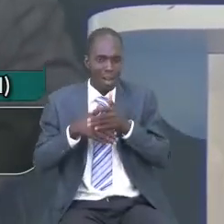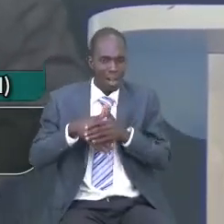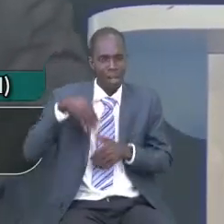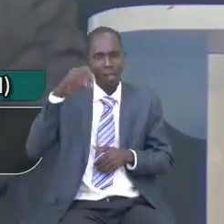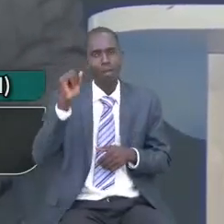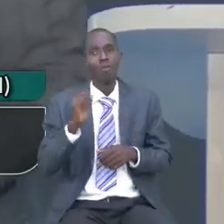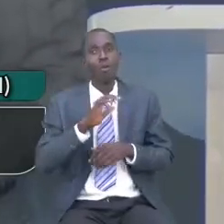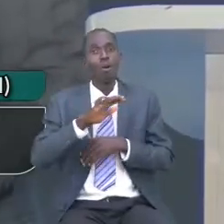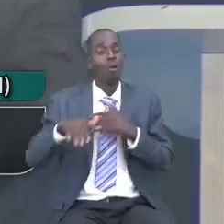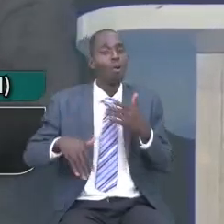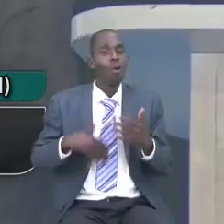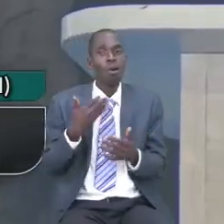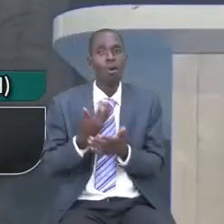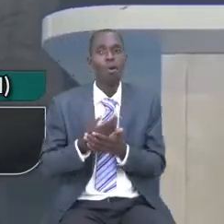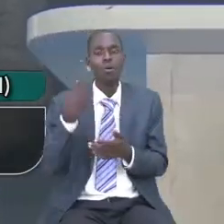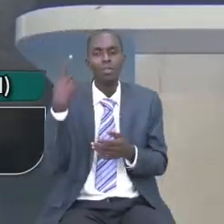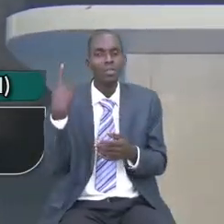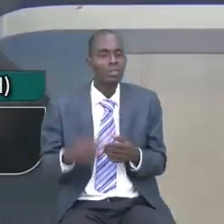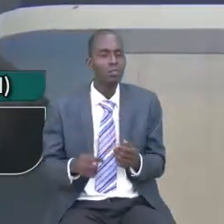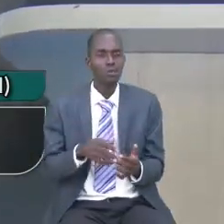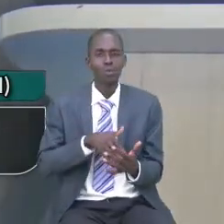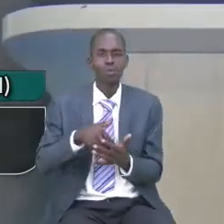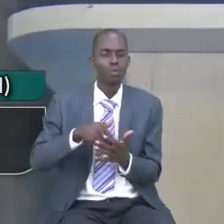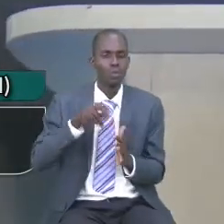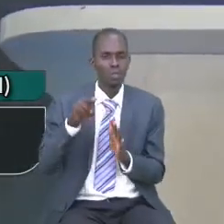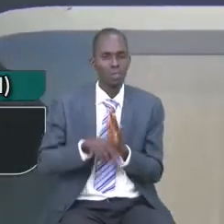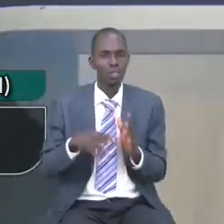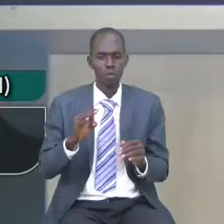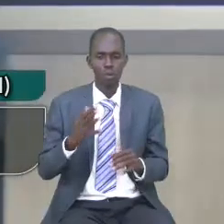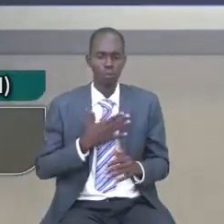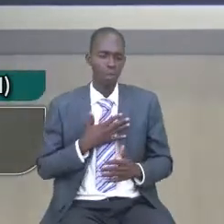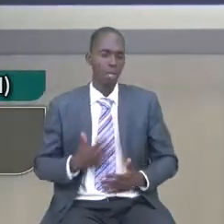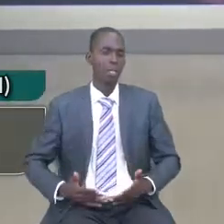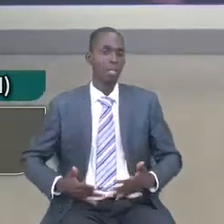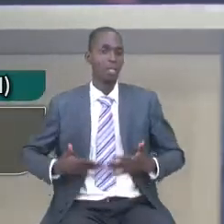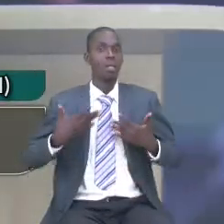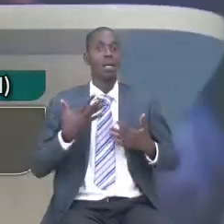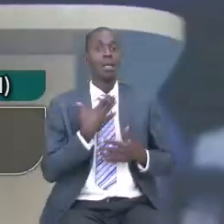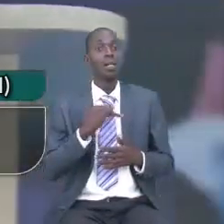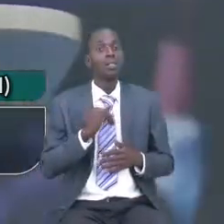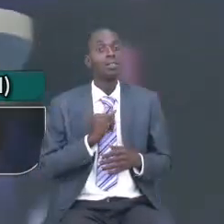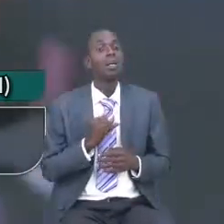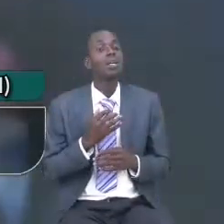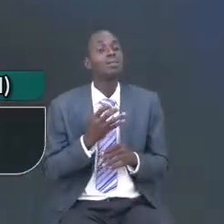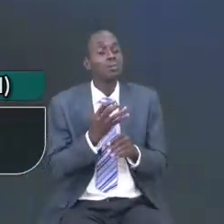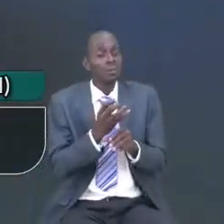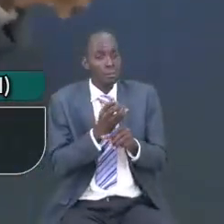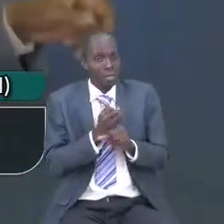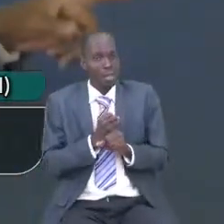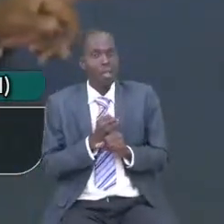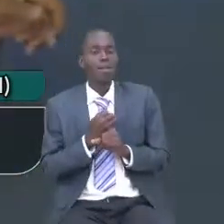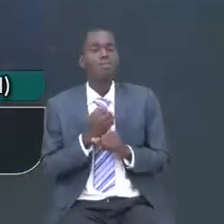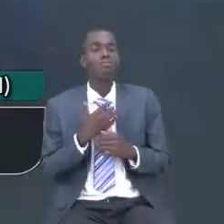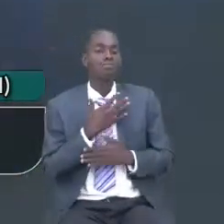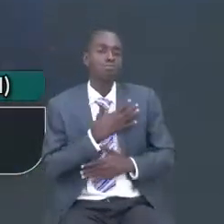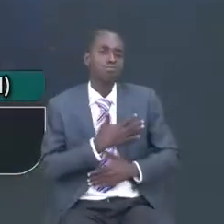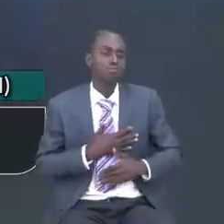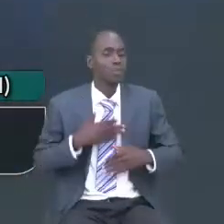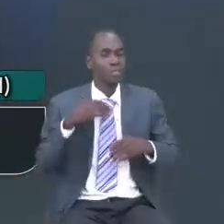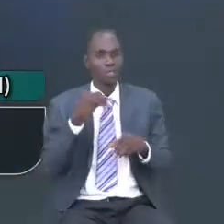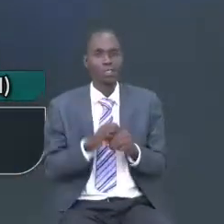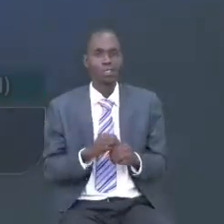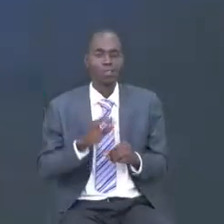the deficiencies of my life, and I take pleasure in pressure. In